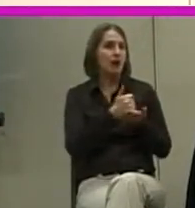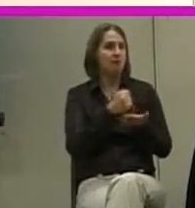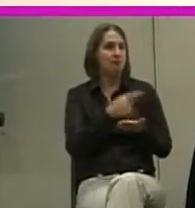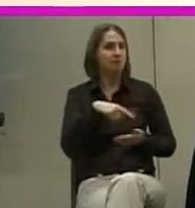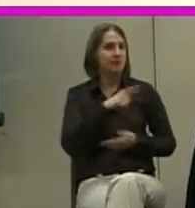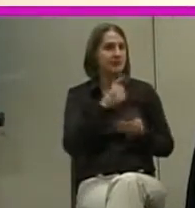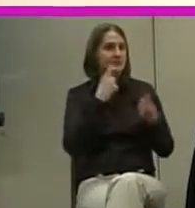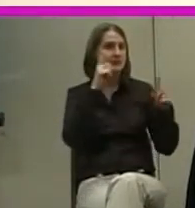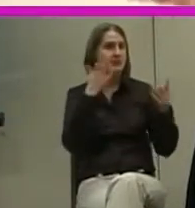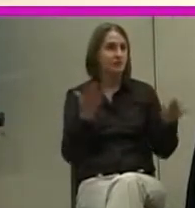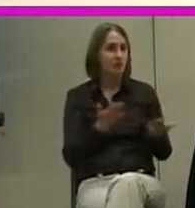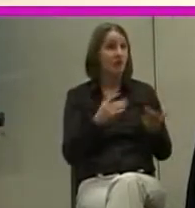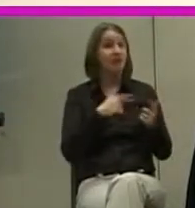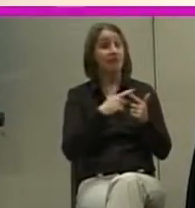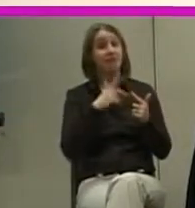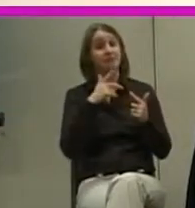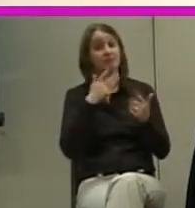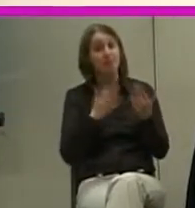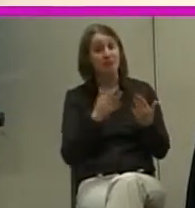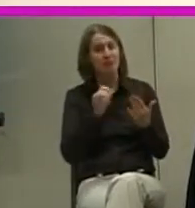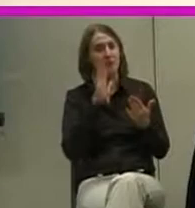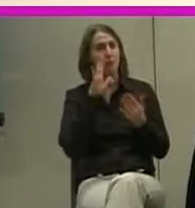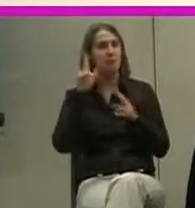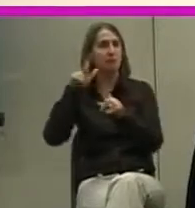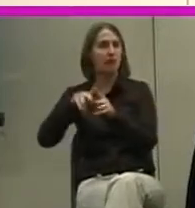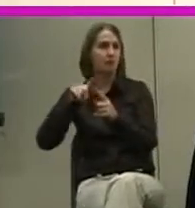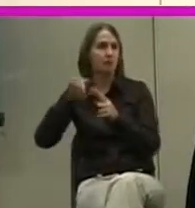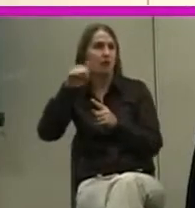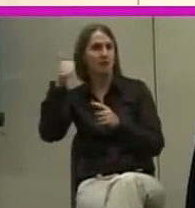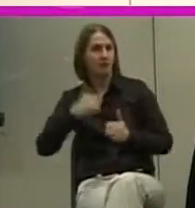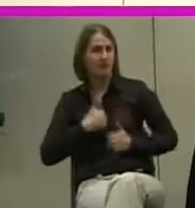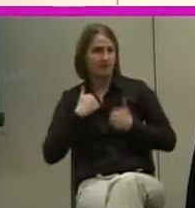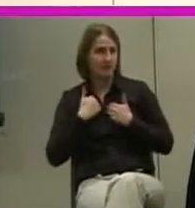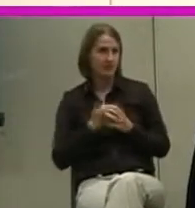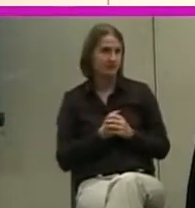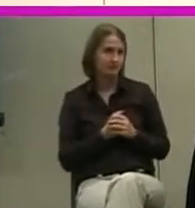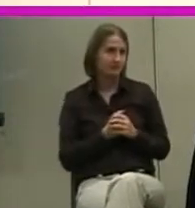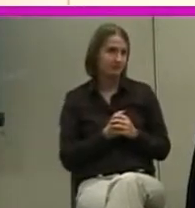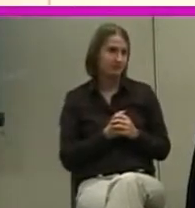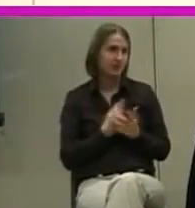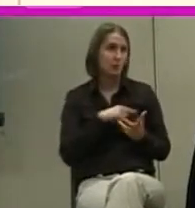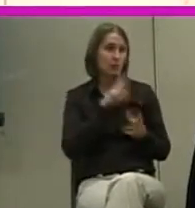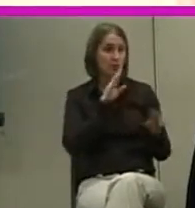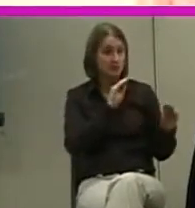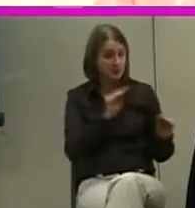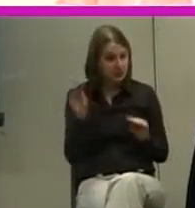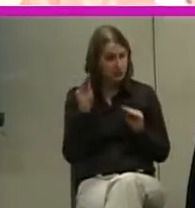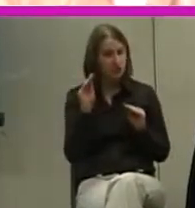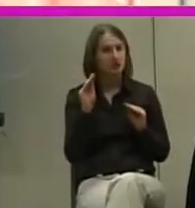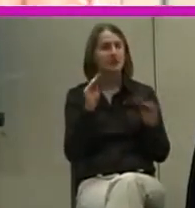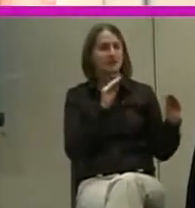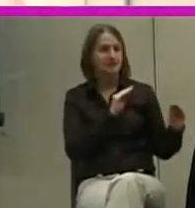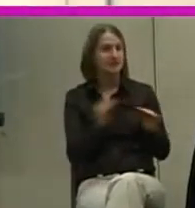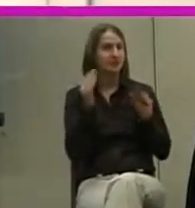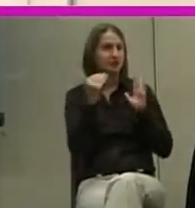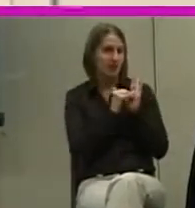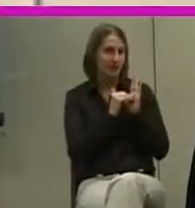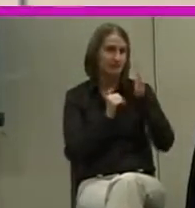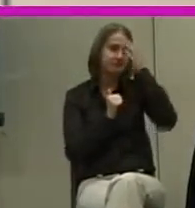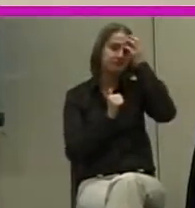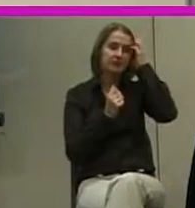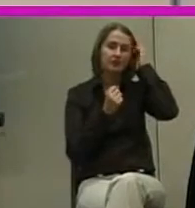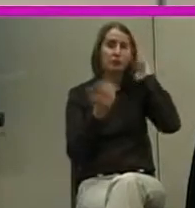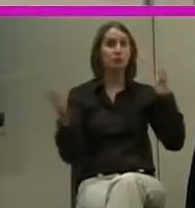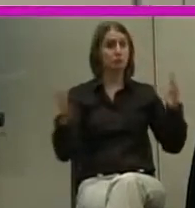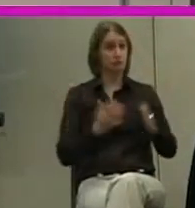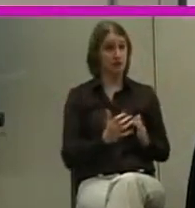will generalize to something else. So we're going to teach and we're going to reteach. So what we want to do is bring these kids